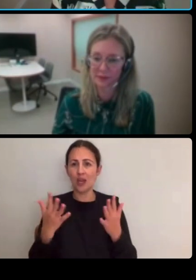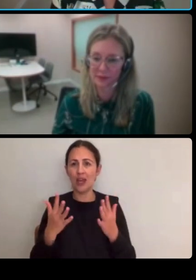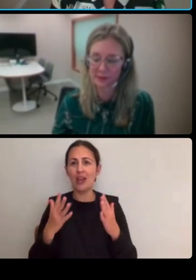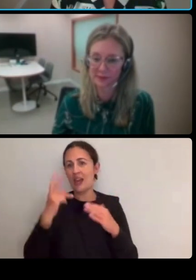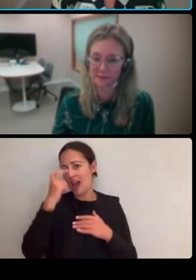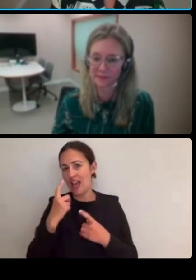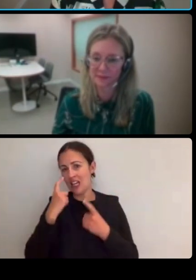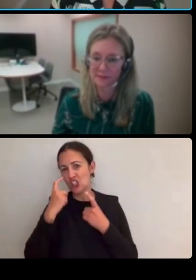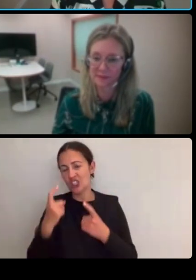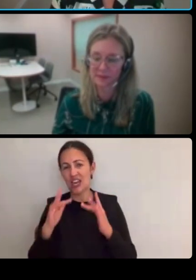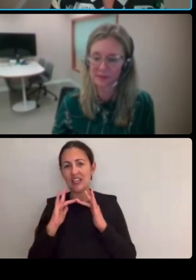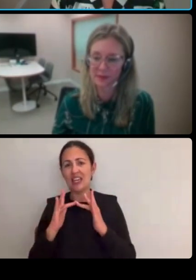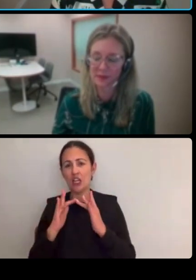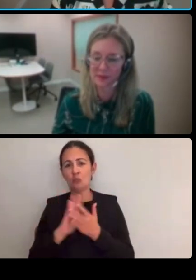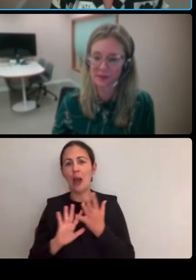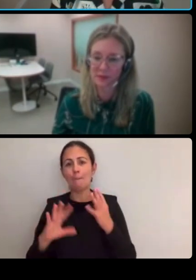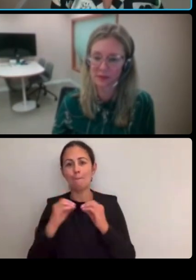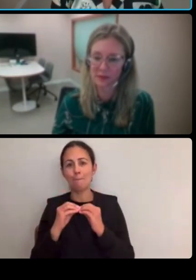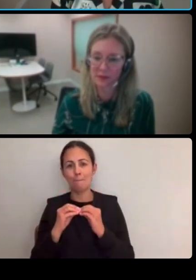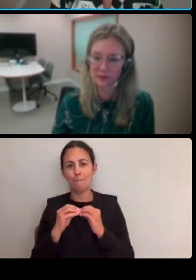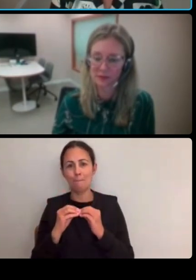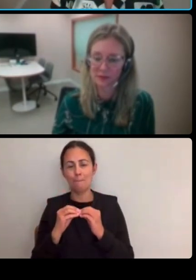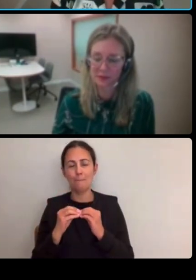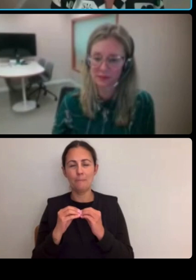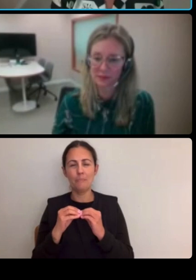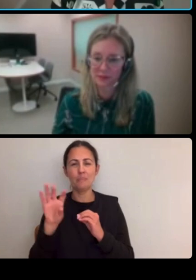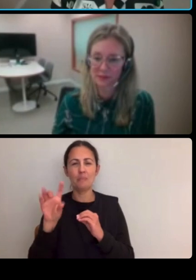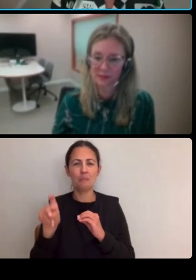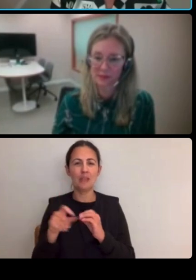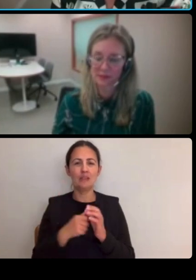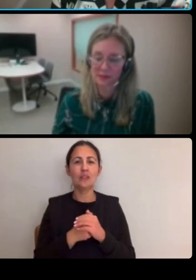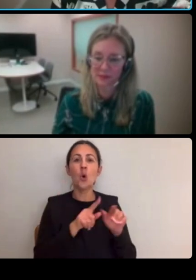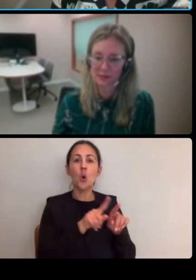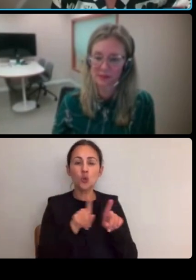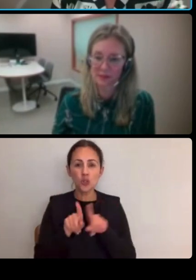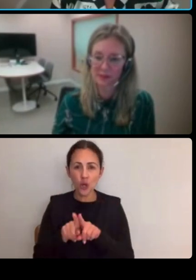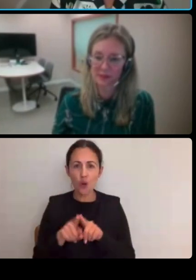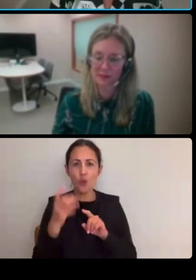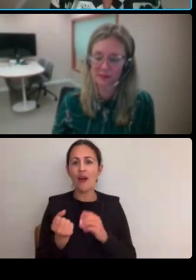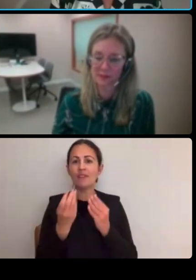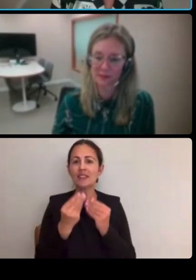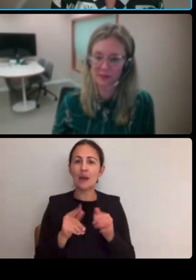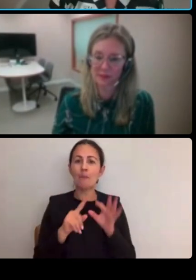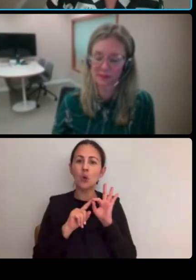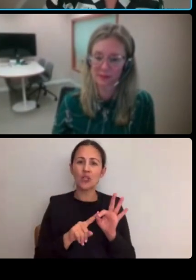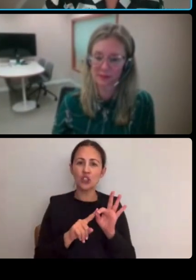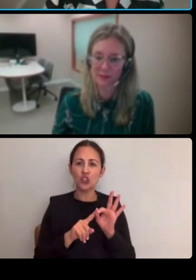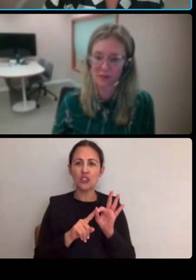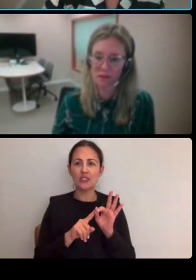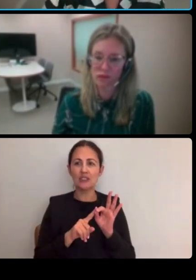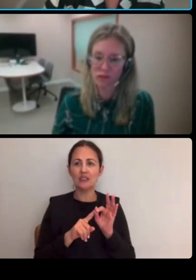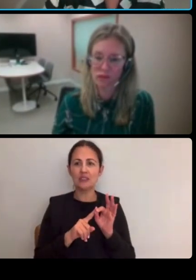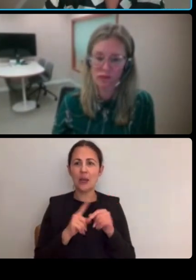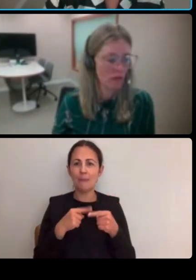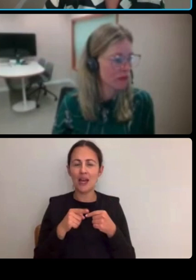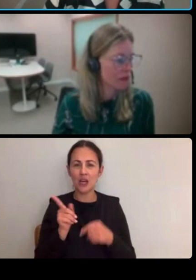Hub, which I think we've got a topic there. There's also been some questions. We might just